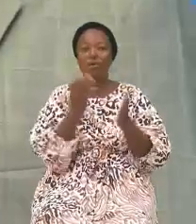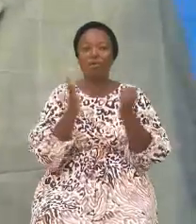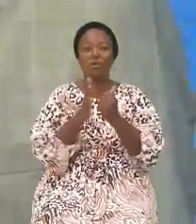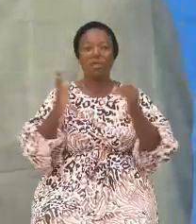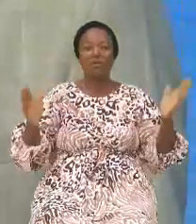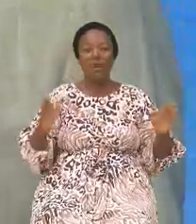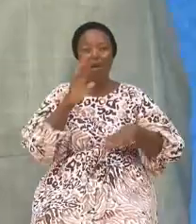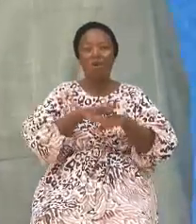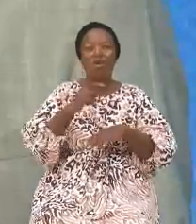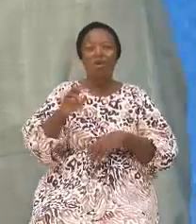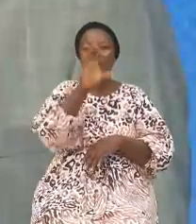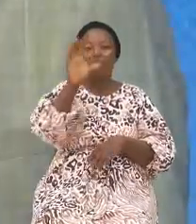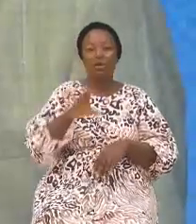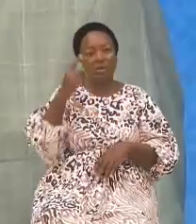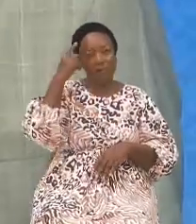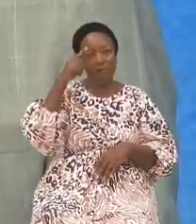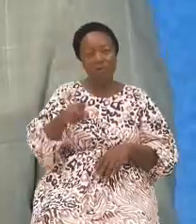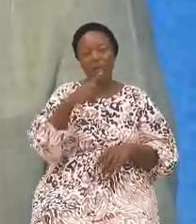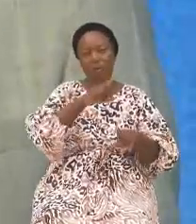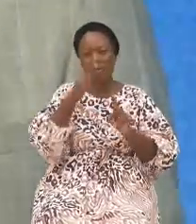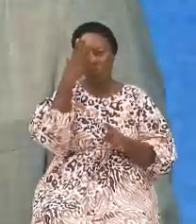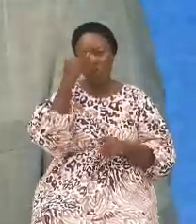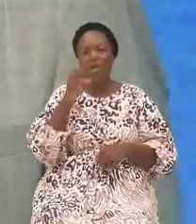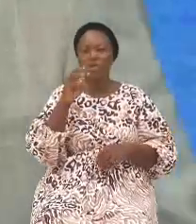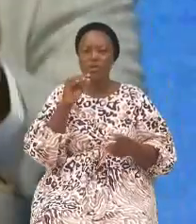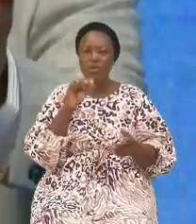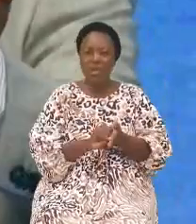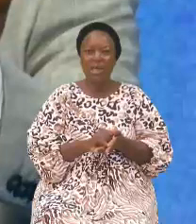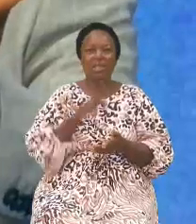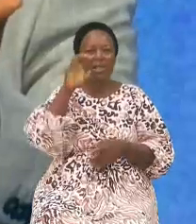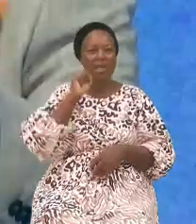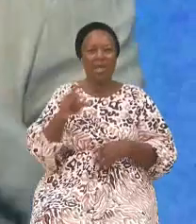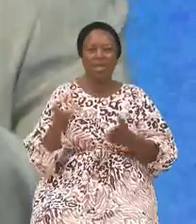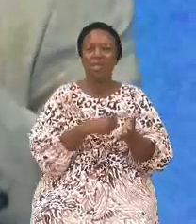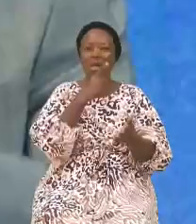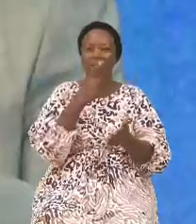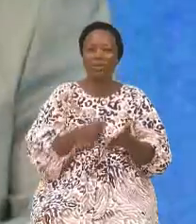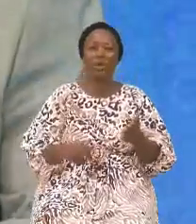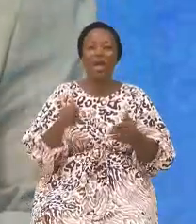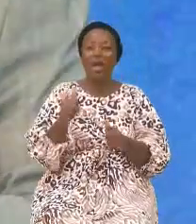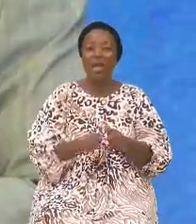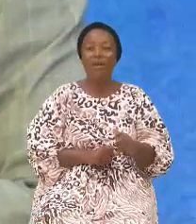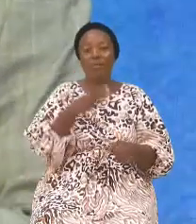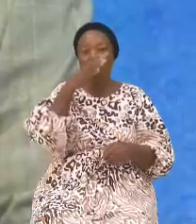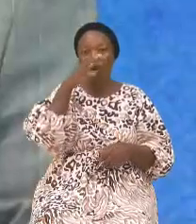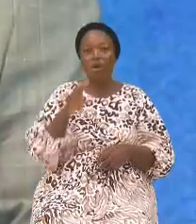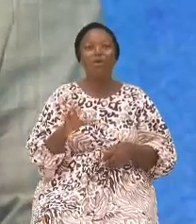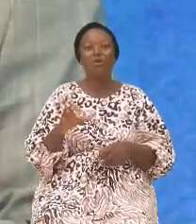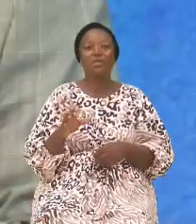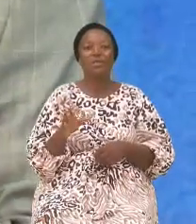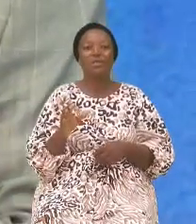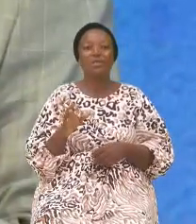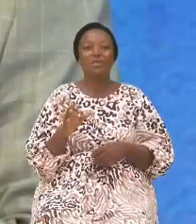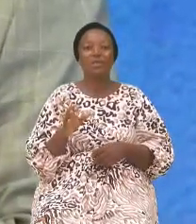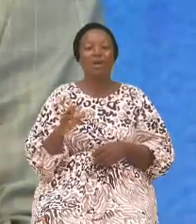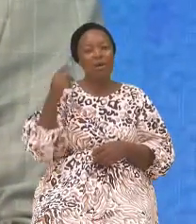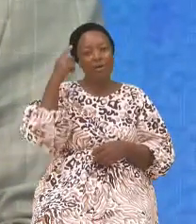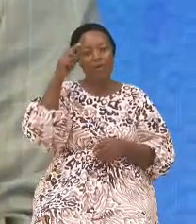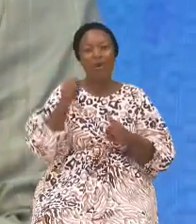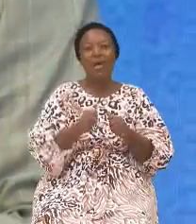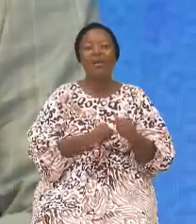Calvary, crucified on the cross. But why? So that he can